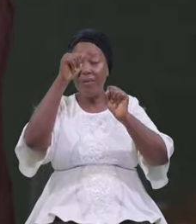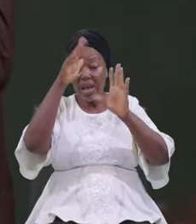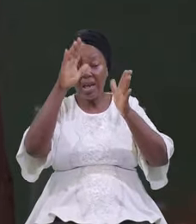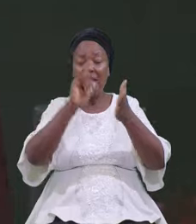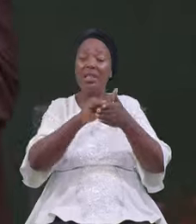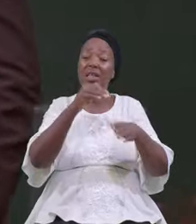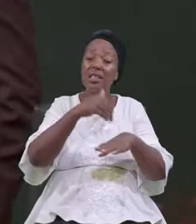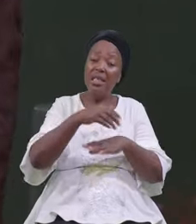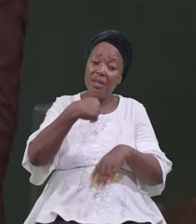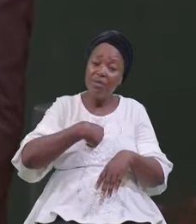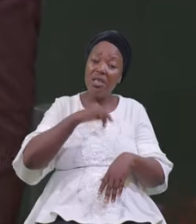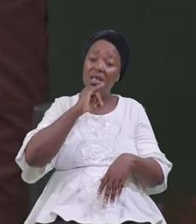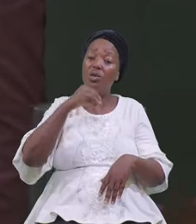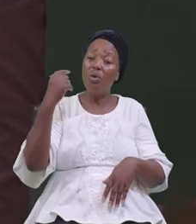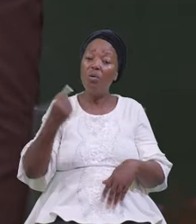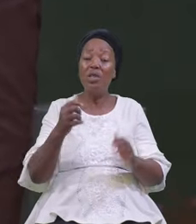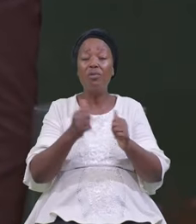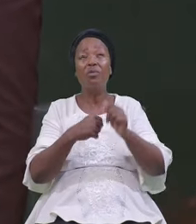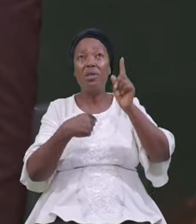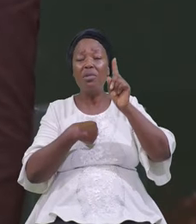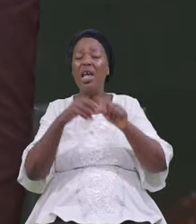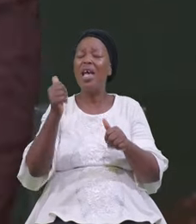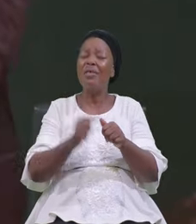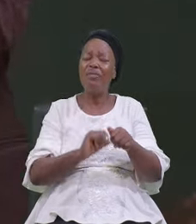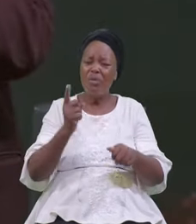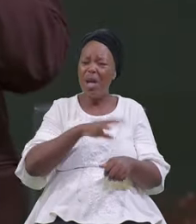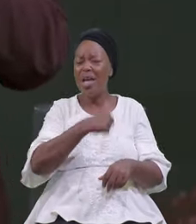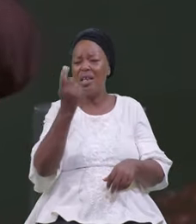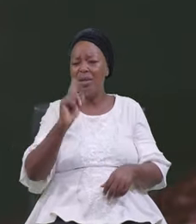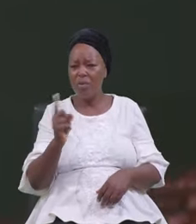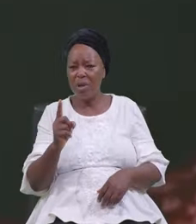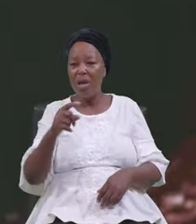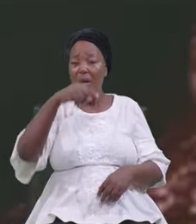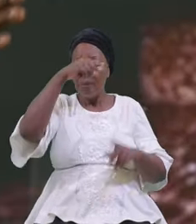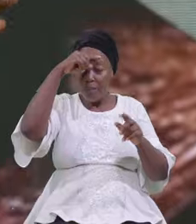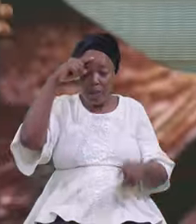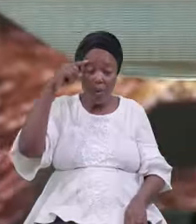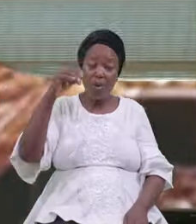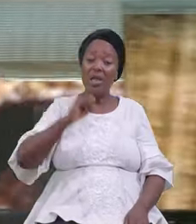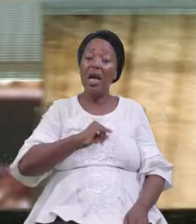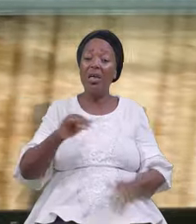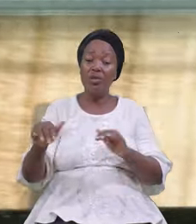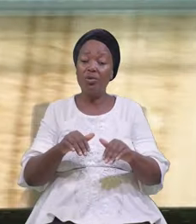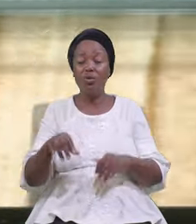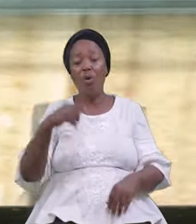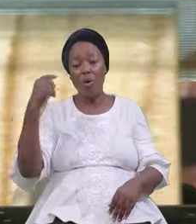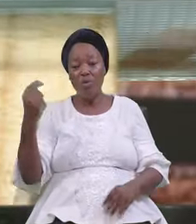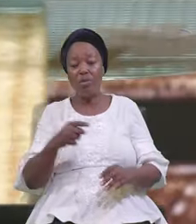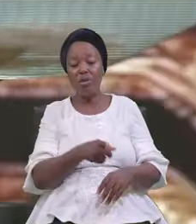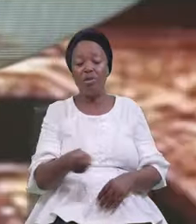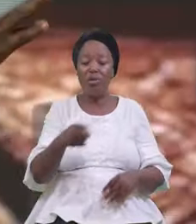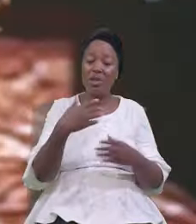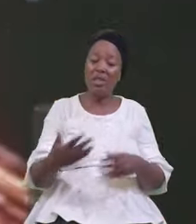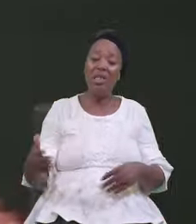sent me is always with me, everywhere, anywhere, because I do always those things